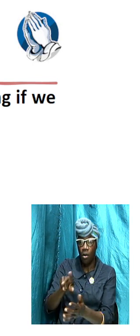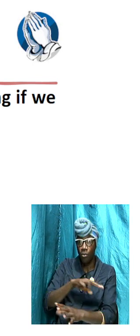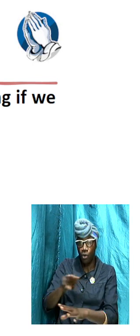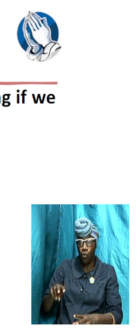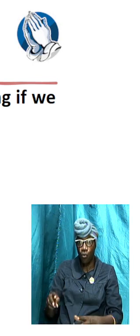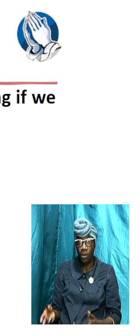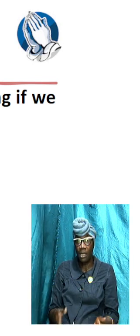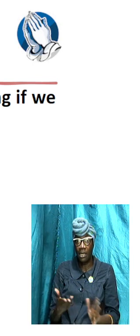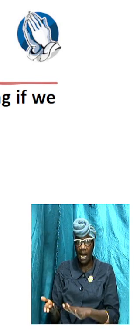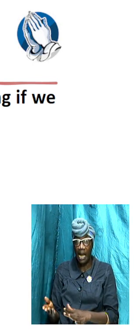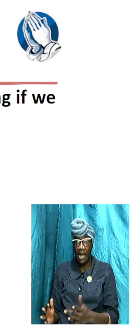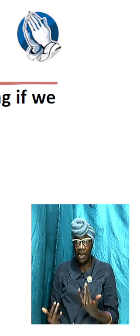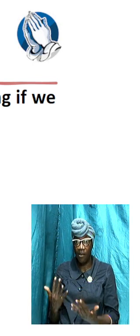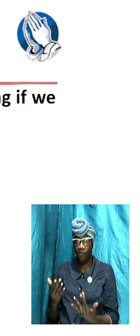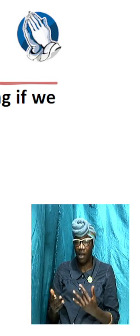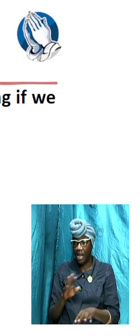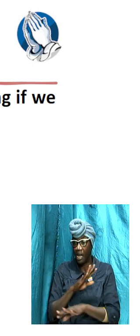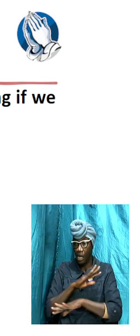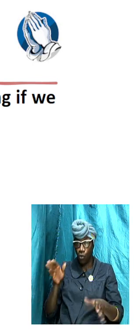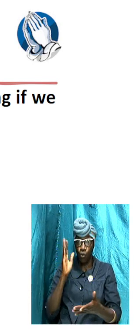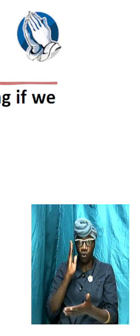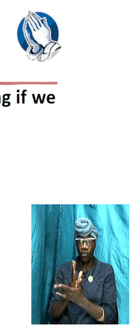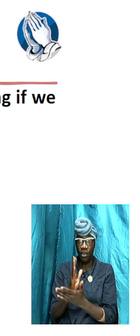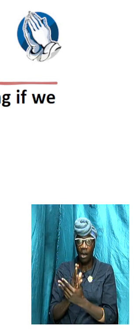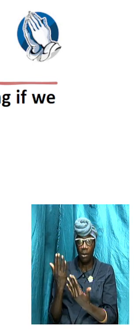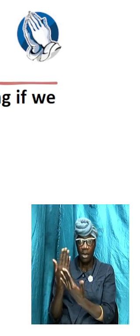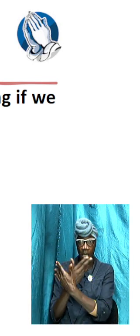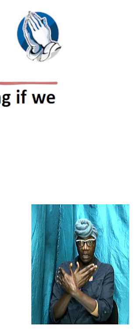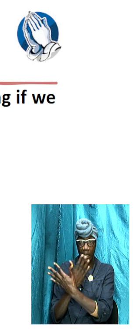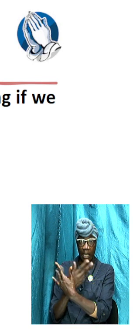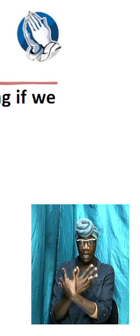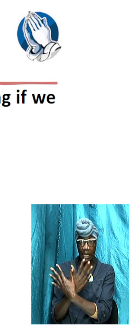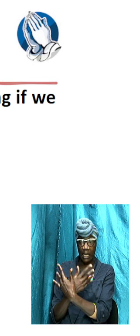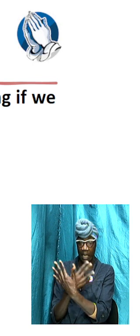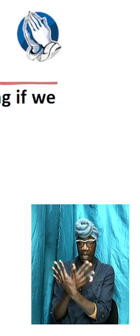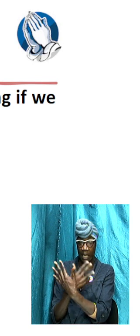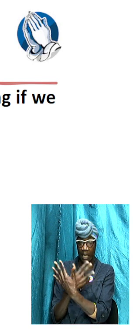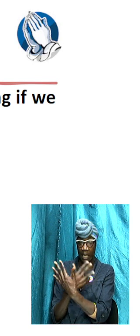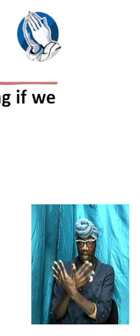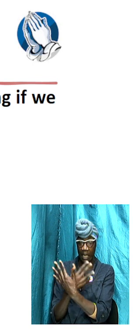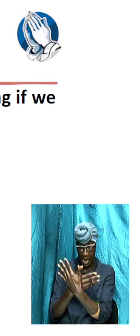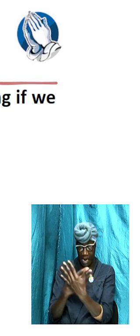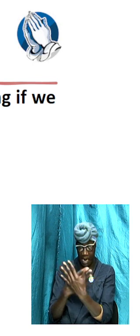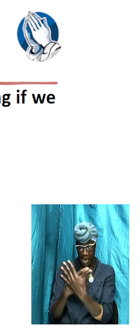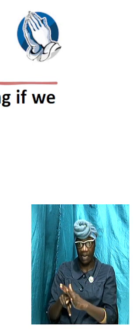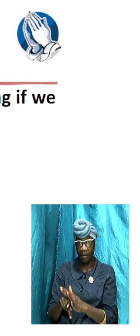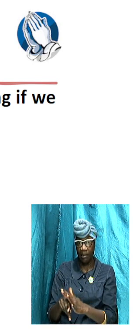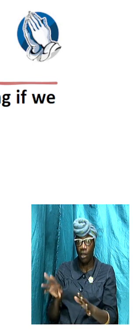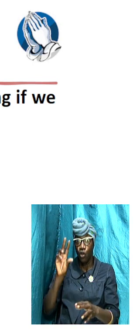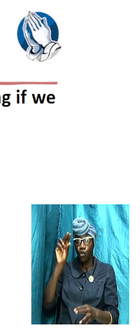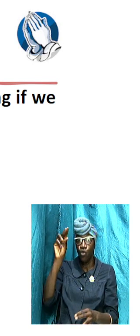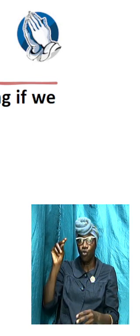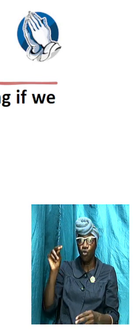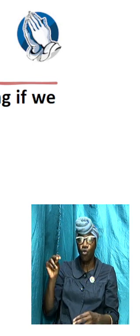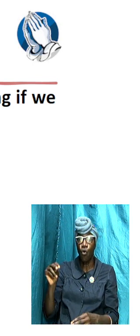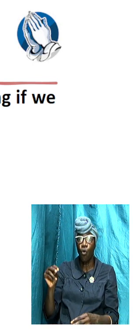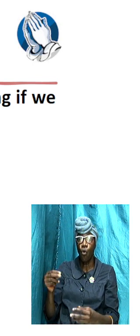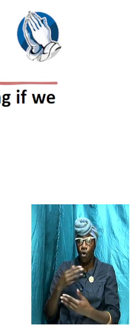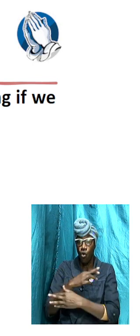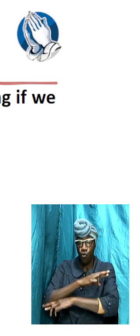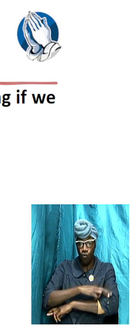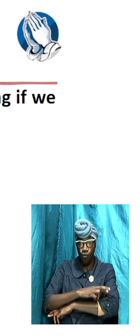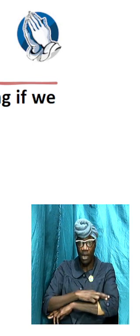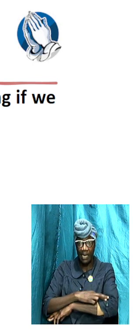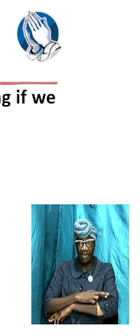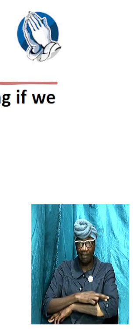be quenched. Praise God. You're going to have darkness. You're going to have no rest. Revelation 14, 11 says, and the smoke of